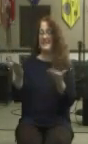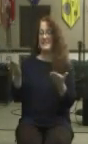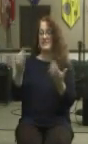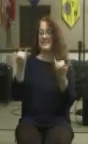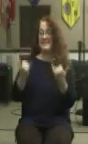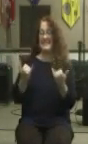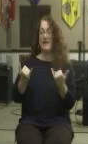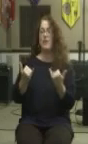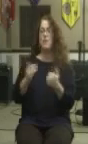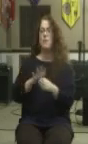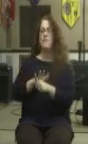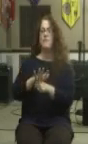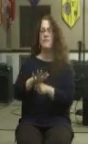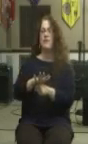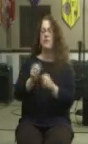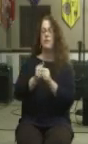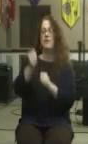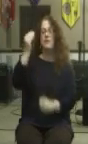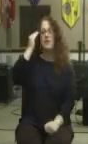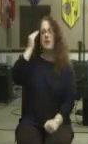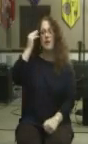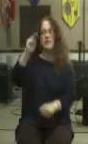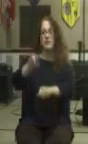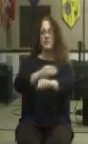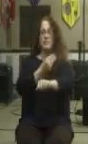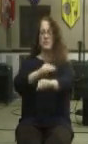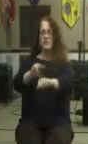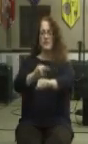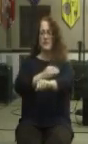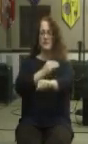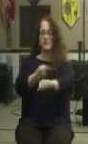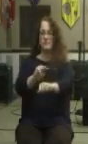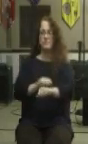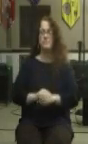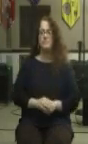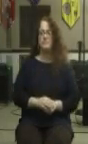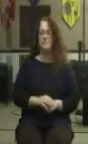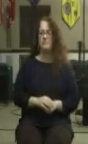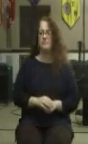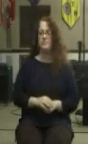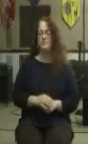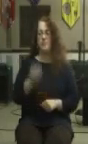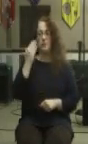See, in our ministry right now, we are filled with the knowledge of music.